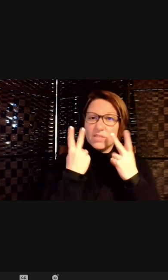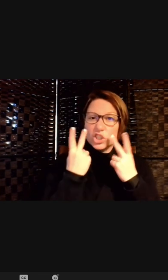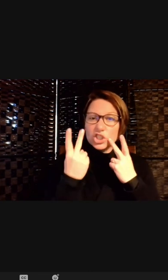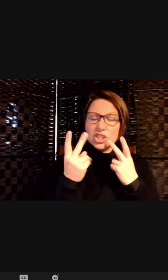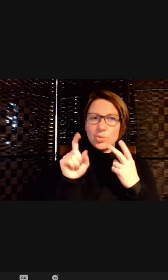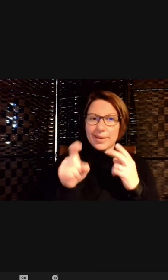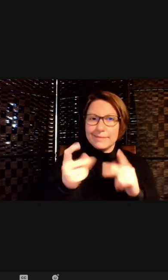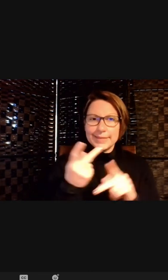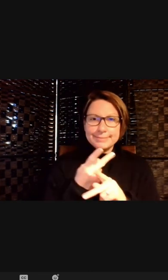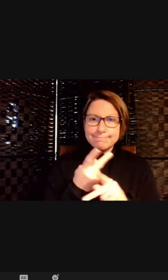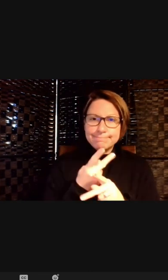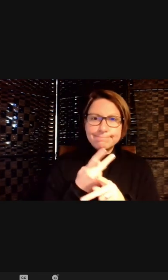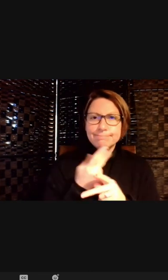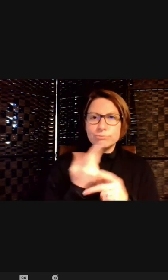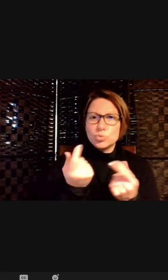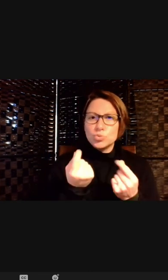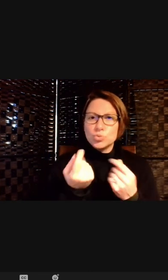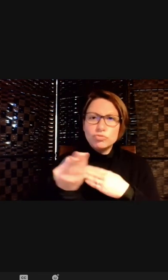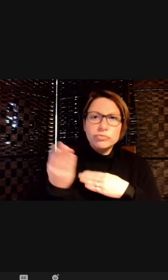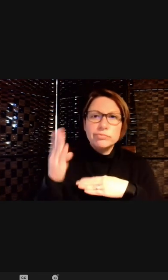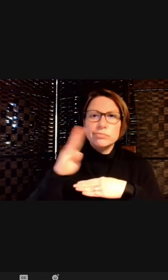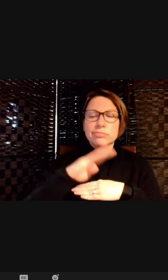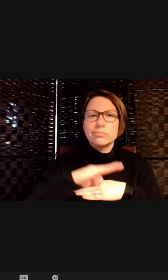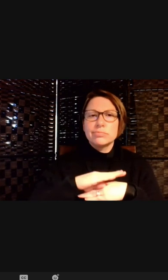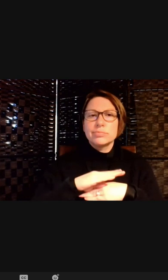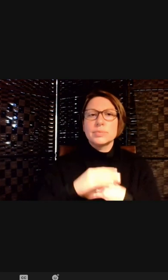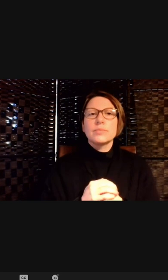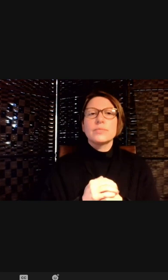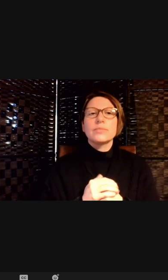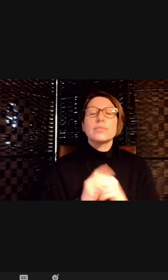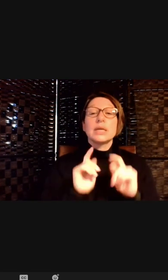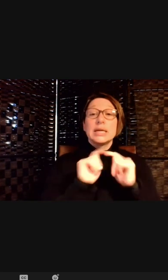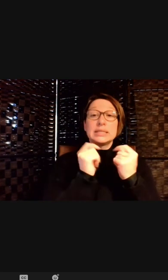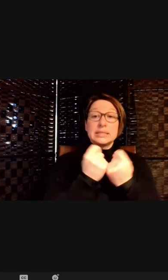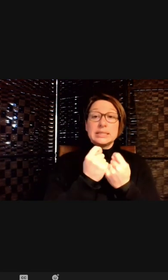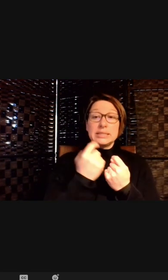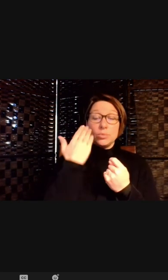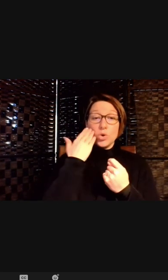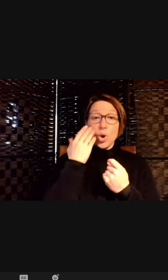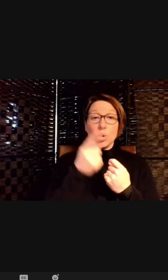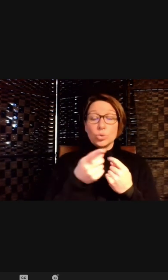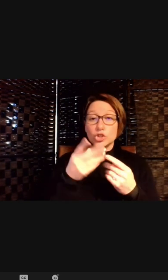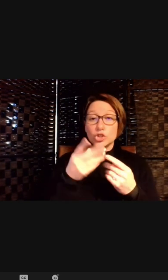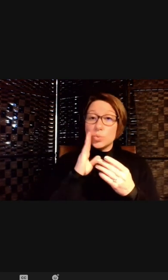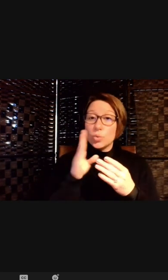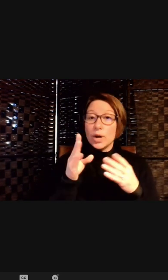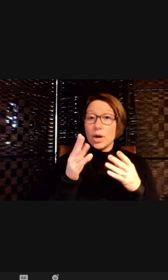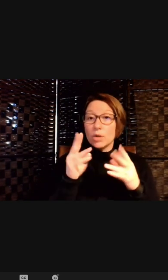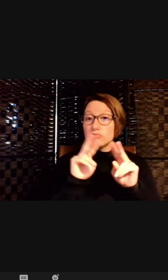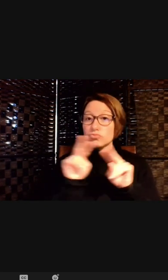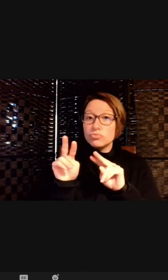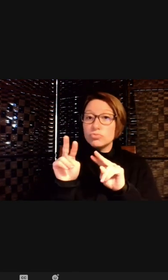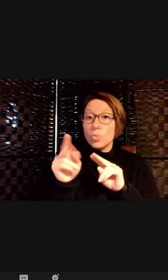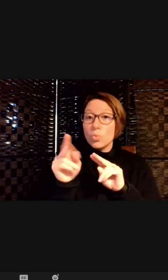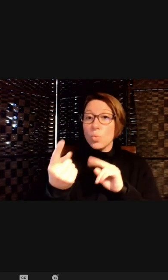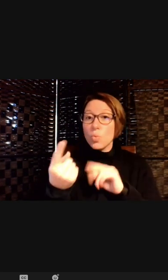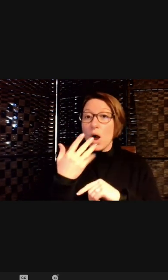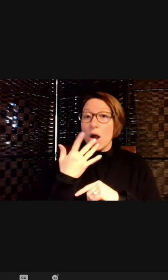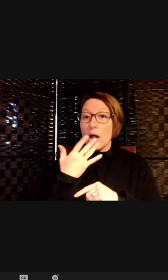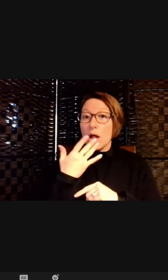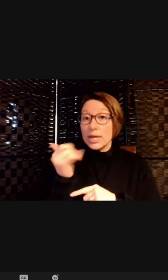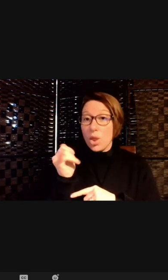out what can be done with her throughout the day. So the team knows that she attends to the single color